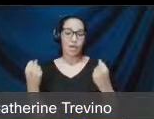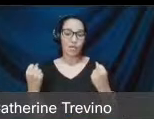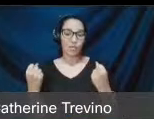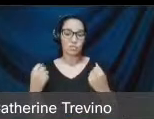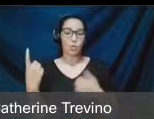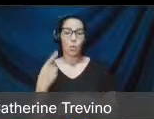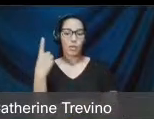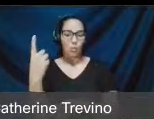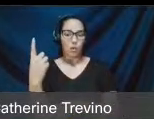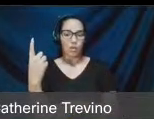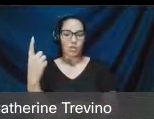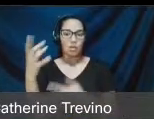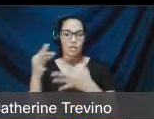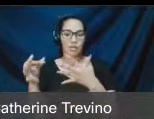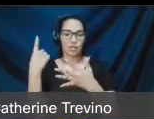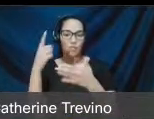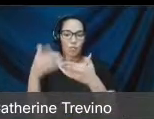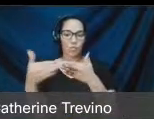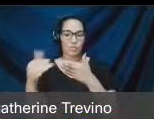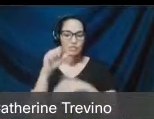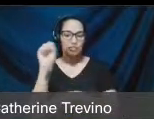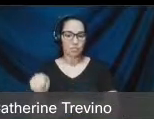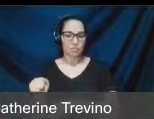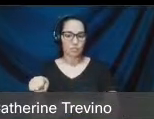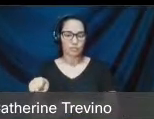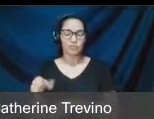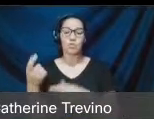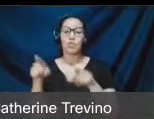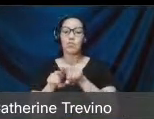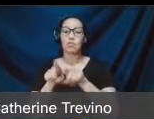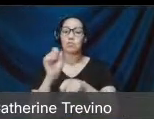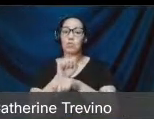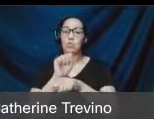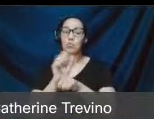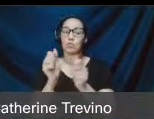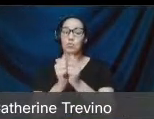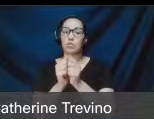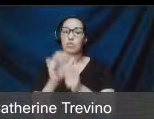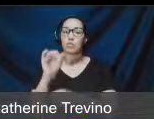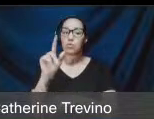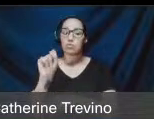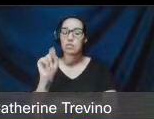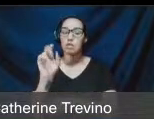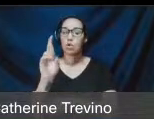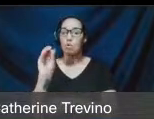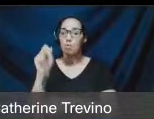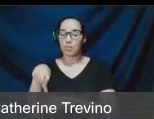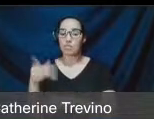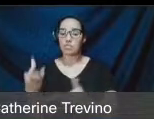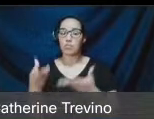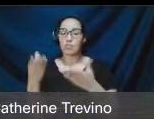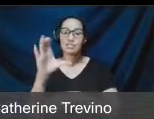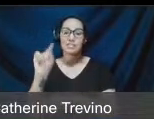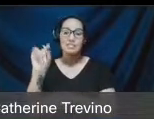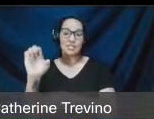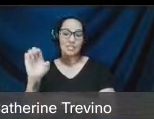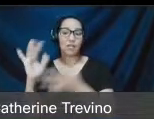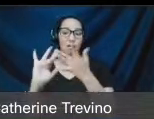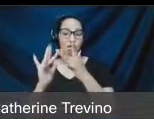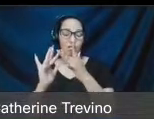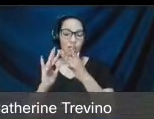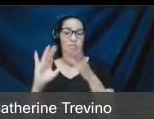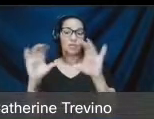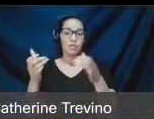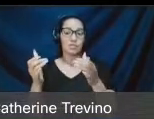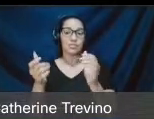elective for the semester. We've also worked with Colton Redlands and Kaipa ROP to offer CTE online courses available for students in